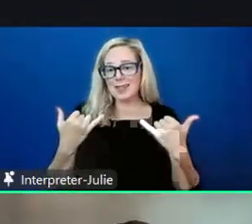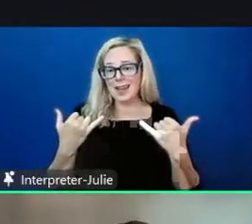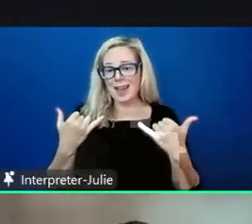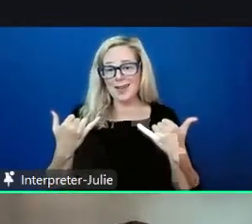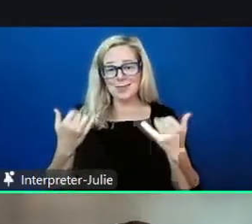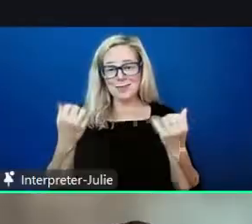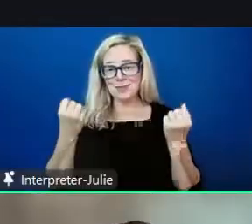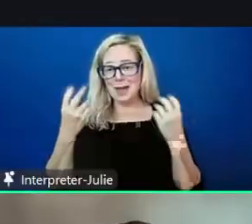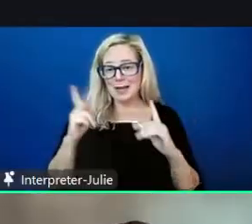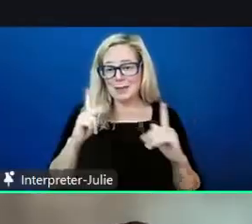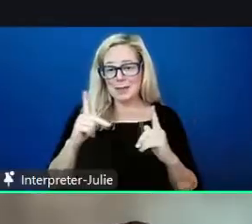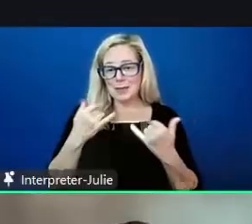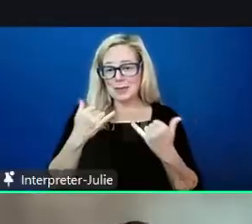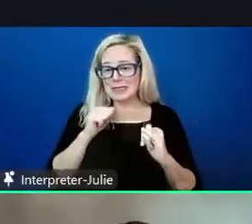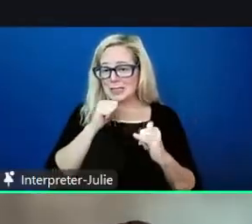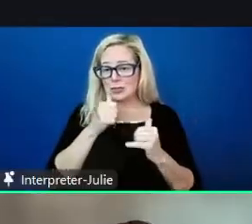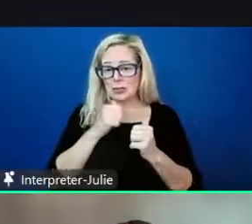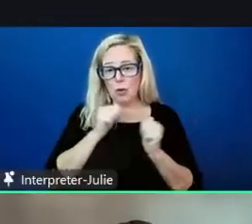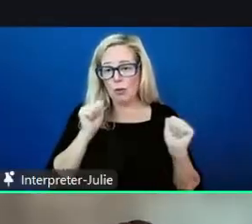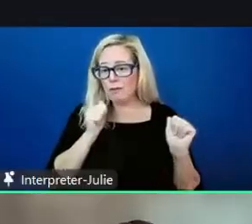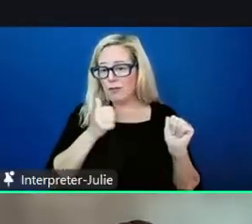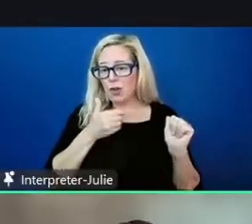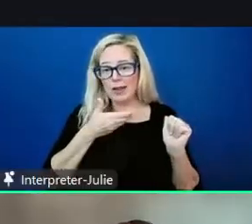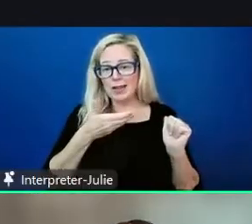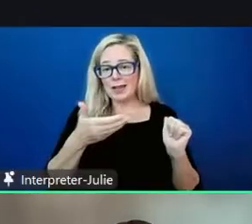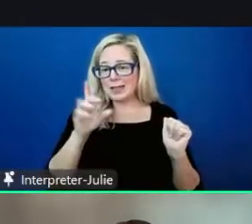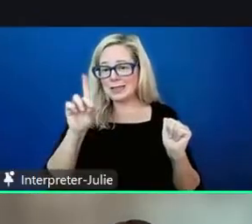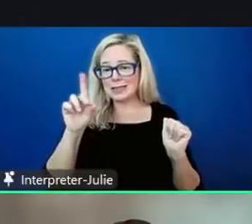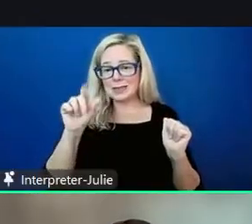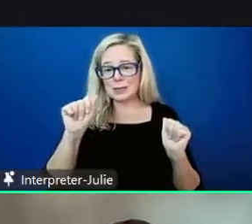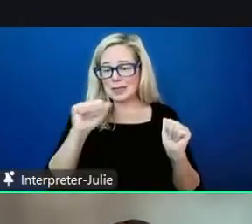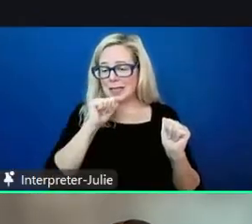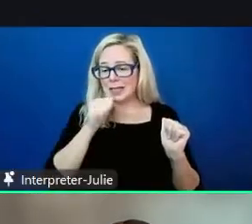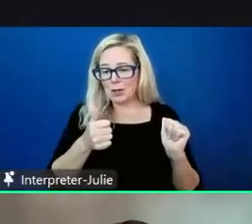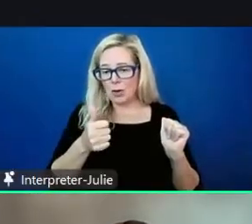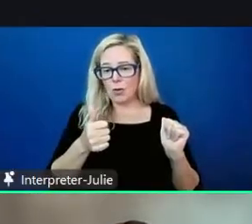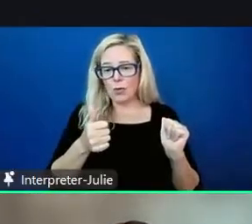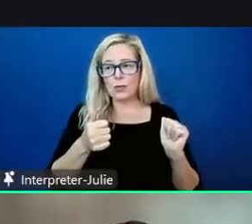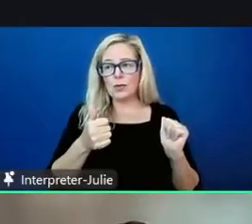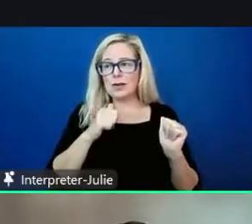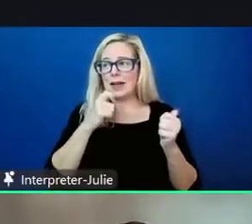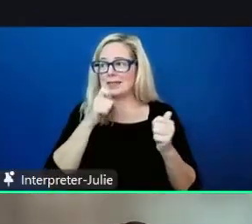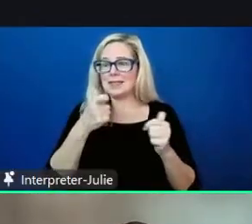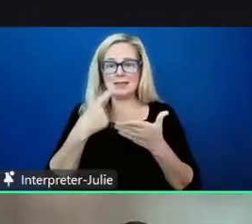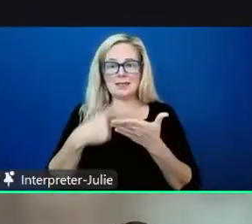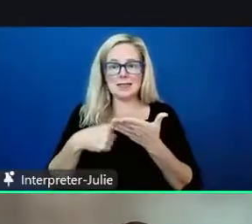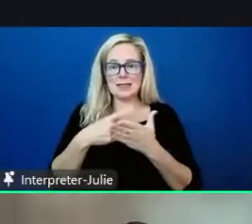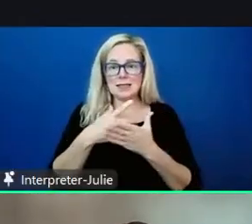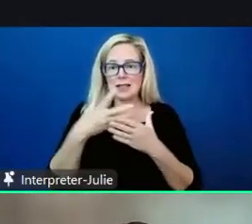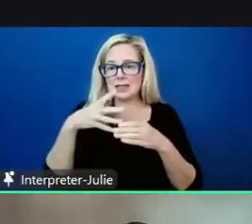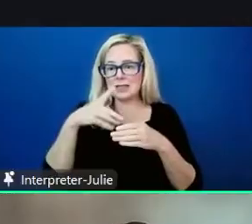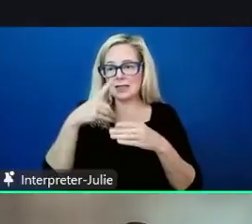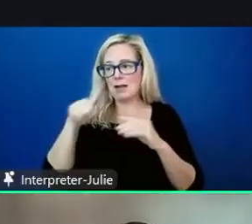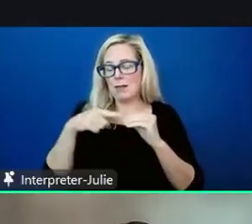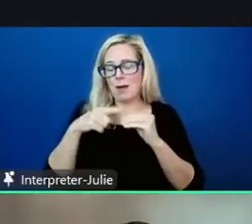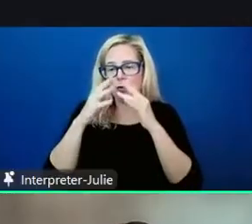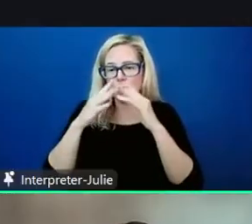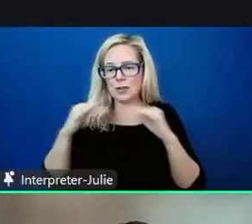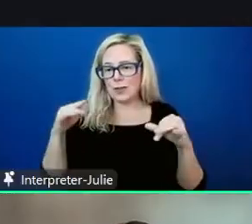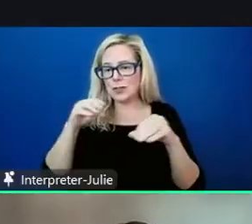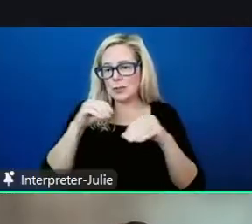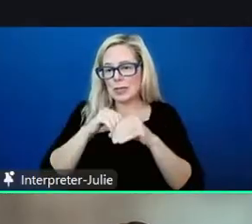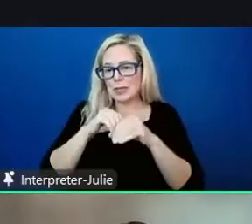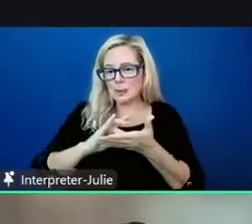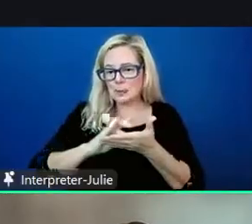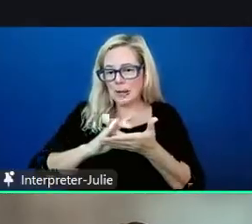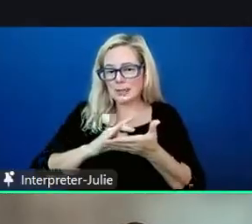And disability is still not fully integrated into how we think about diversity in medicine. The impact shows up in well-being,